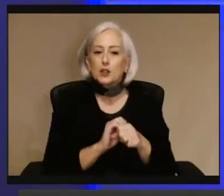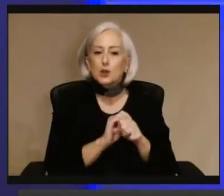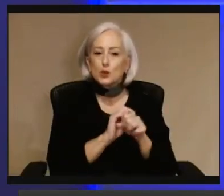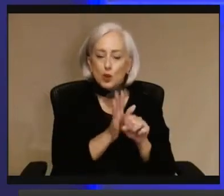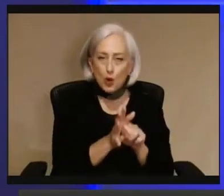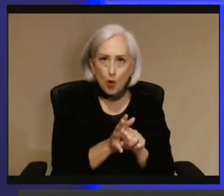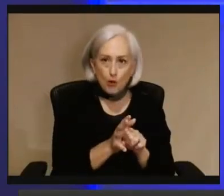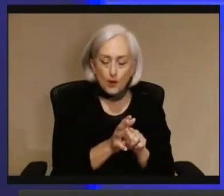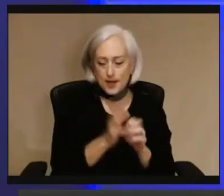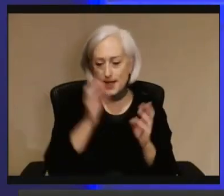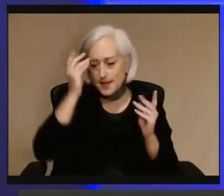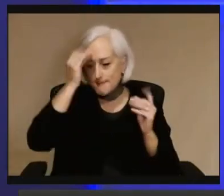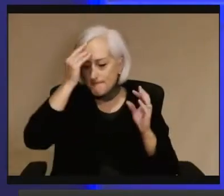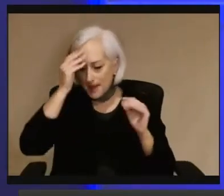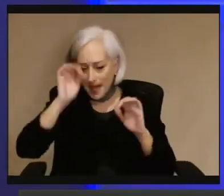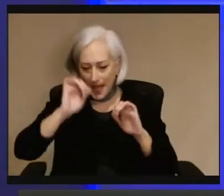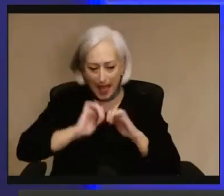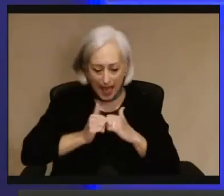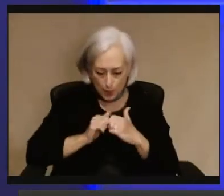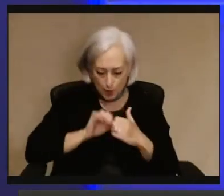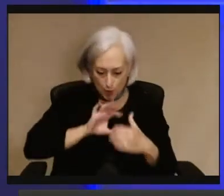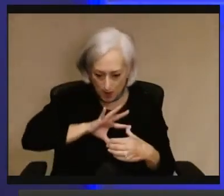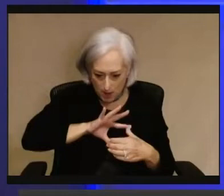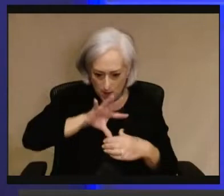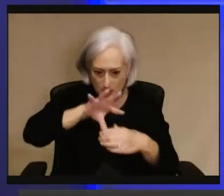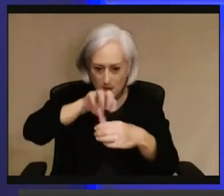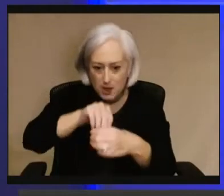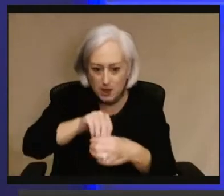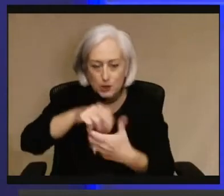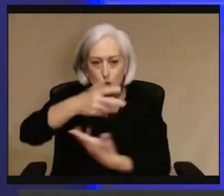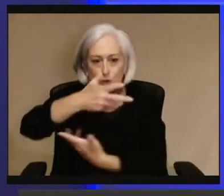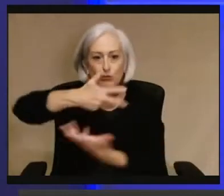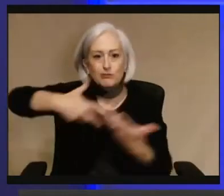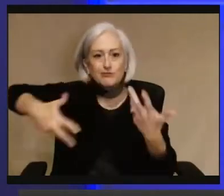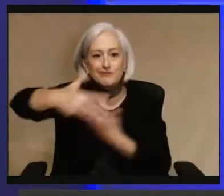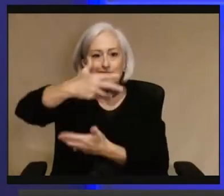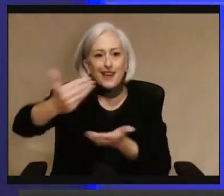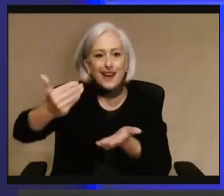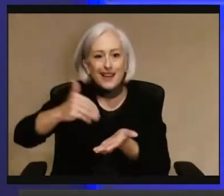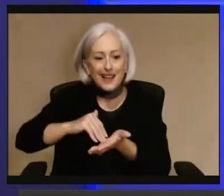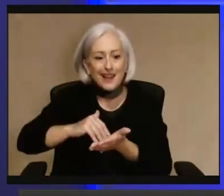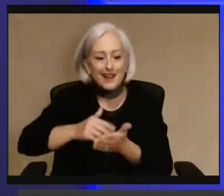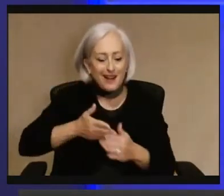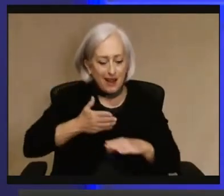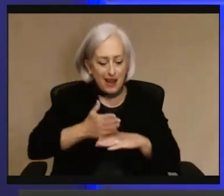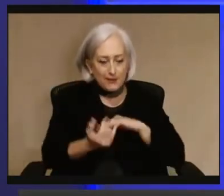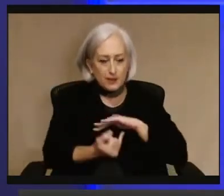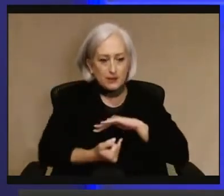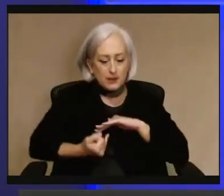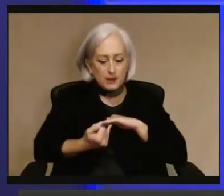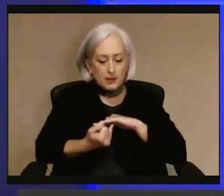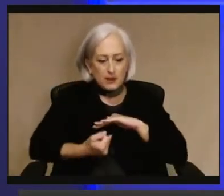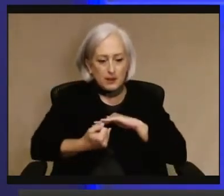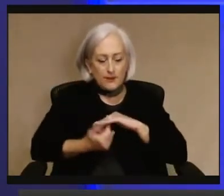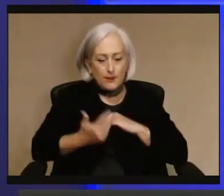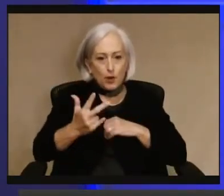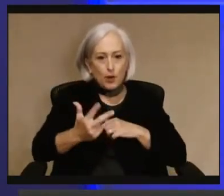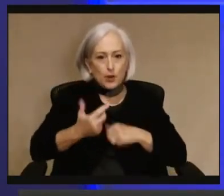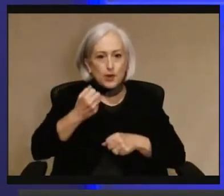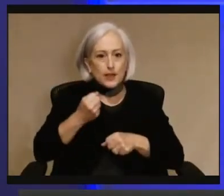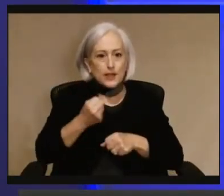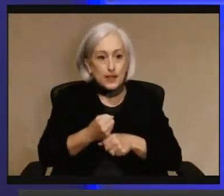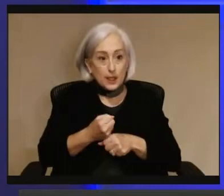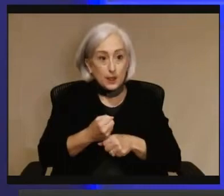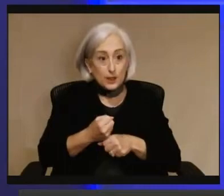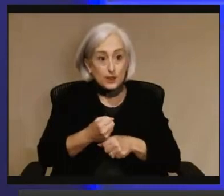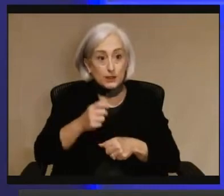into society after being caved in for 3 years, I can imagine that is very stressful. Is it a leading cause? Is it a top cause?